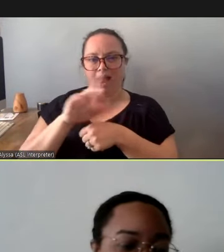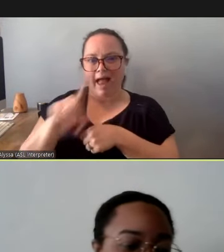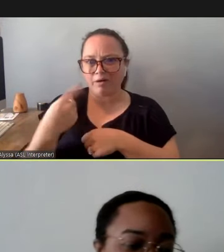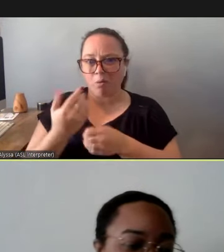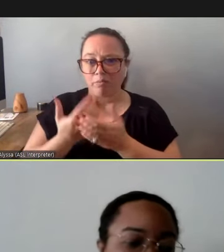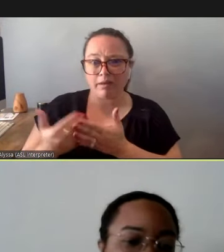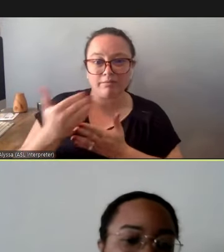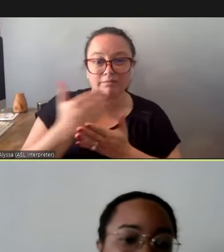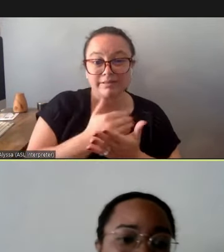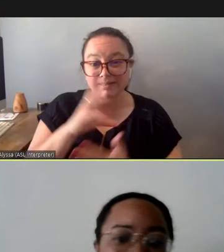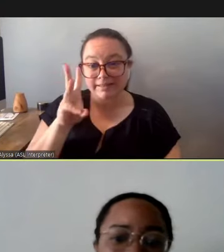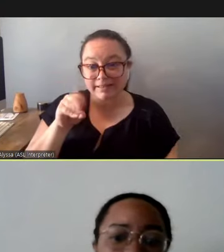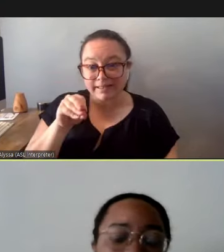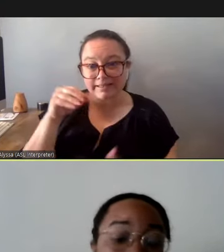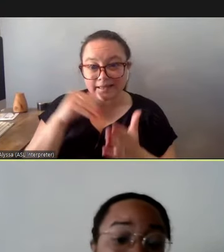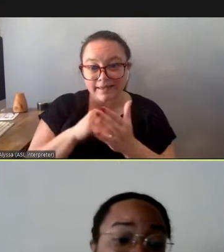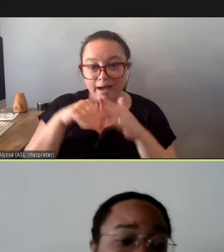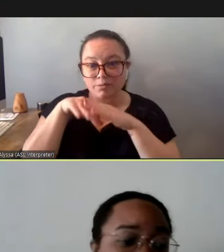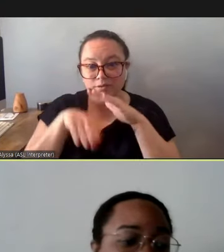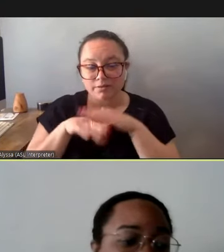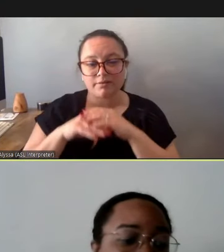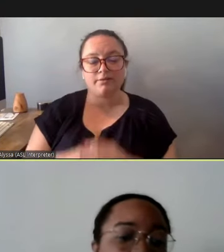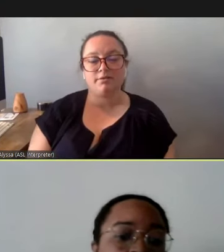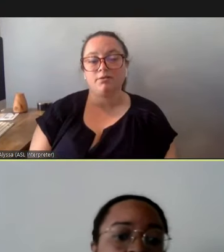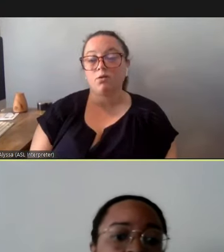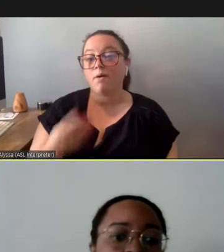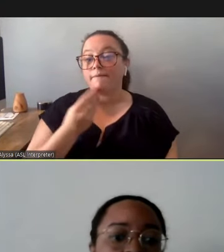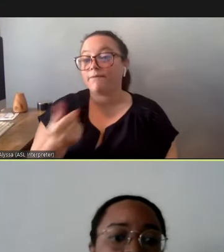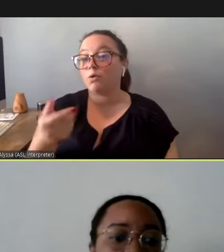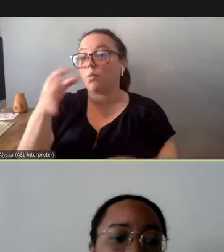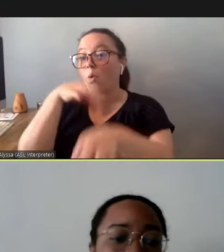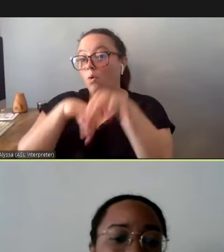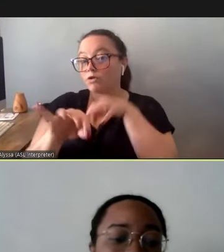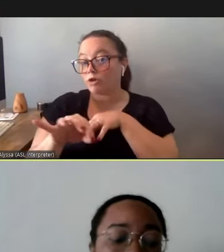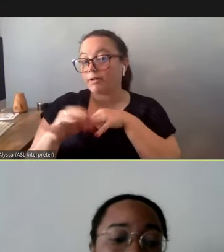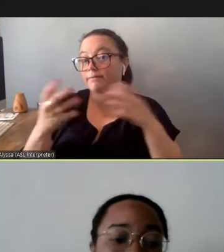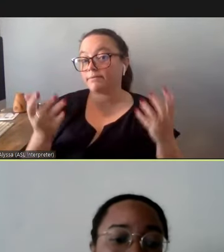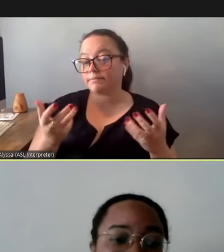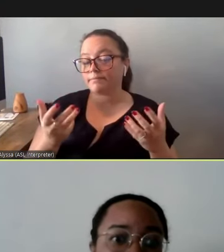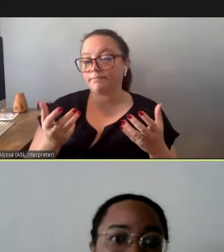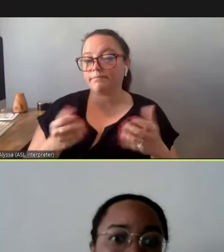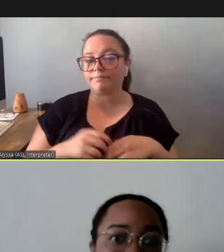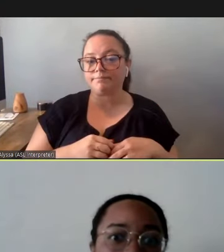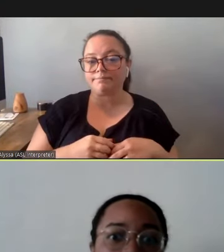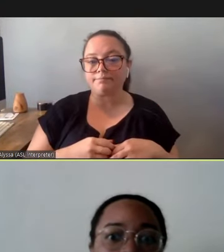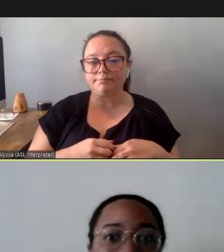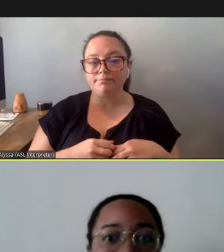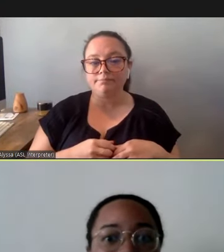income. And a few alternatives would be, instead of having the